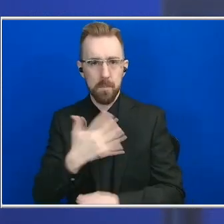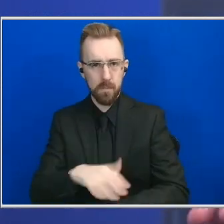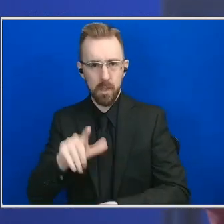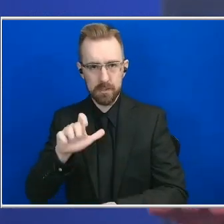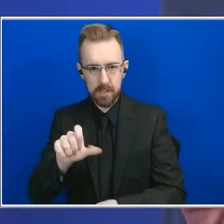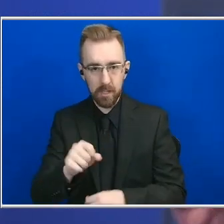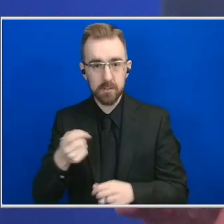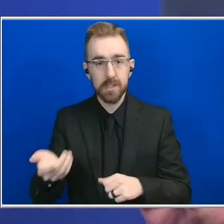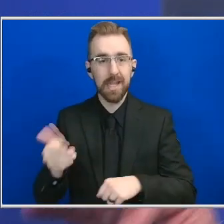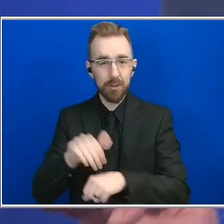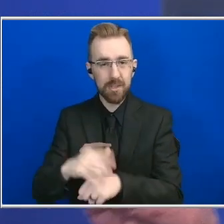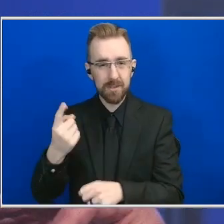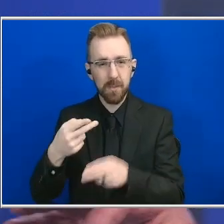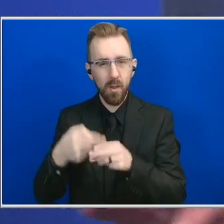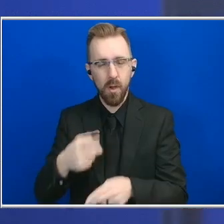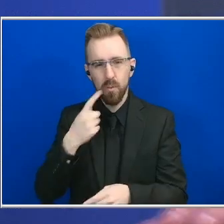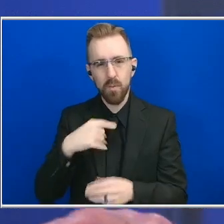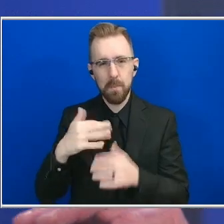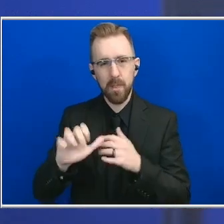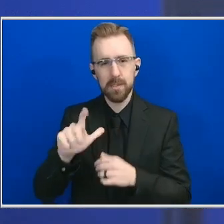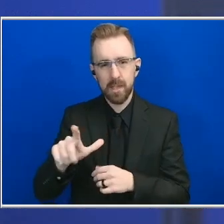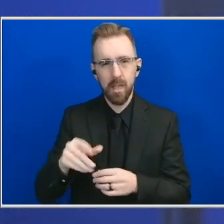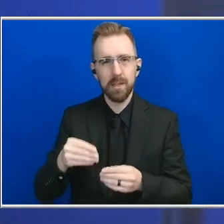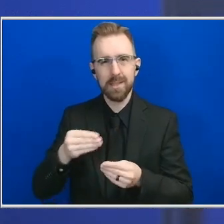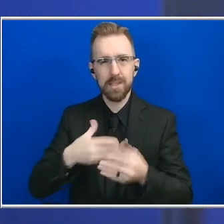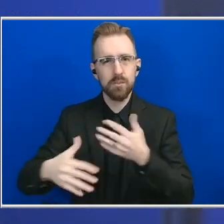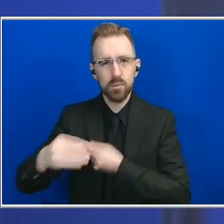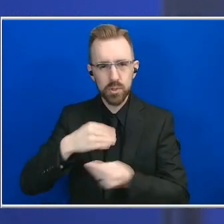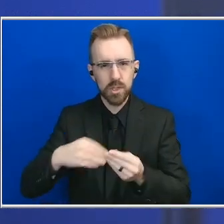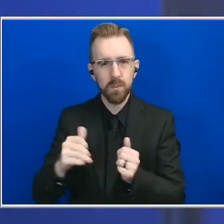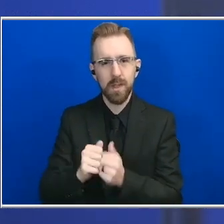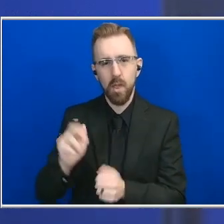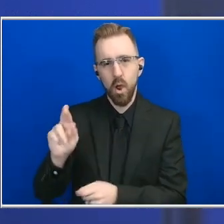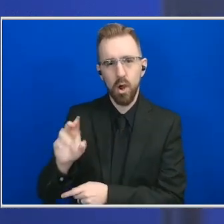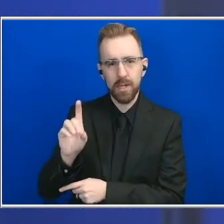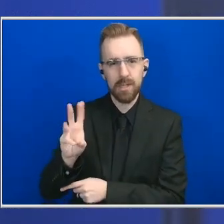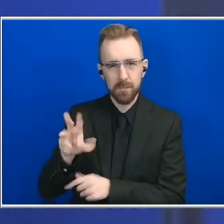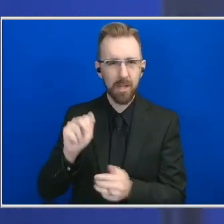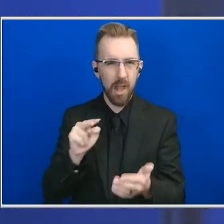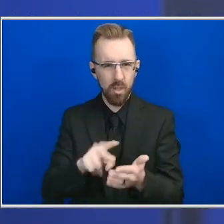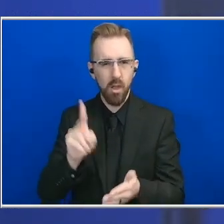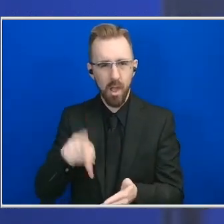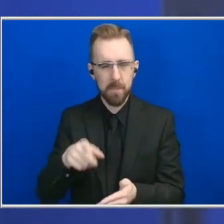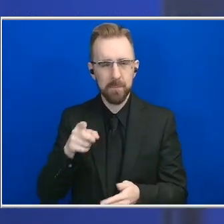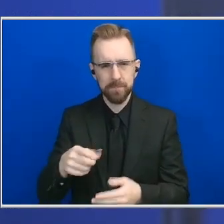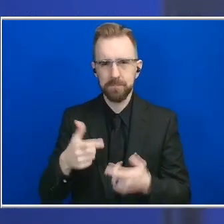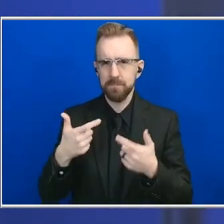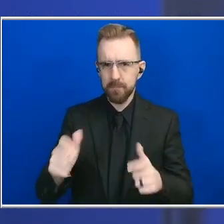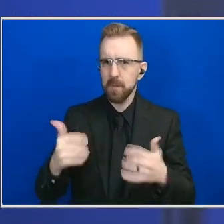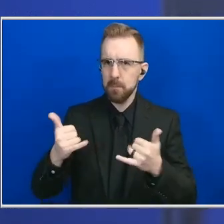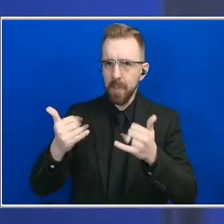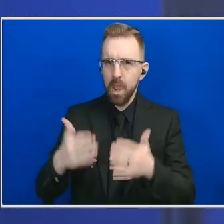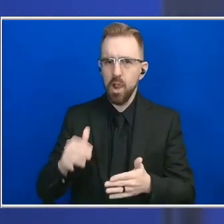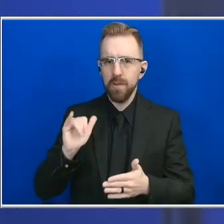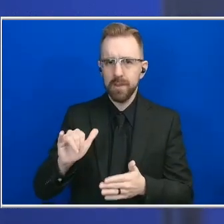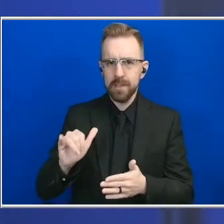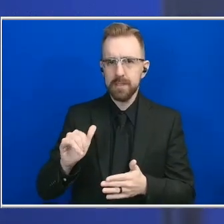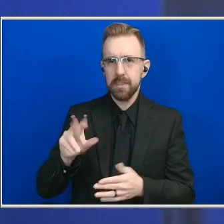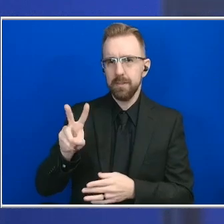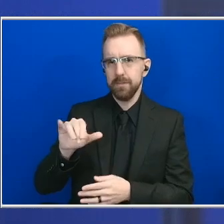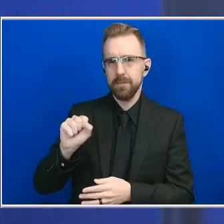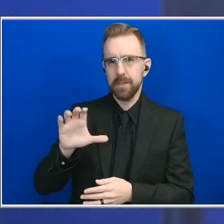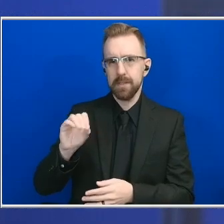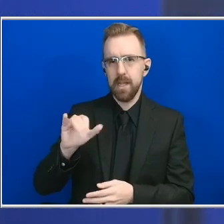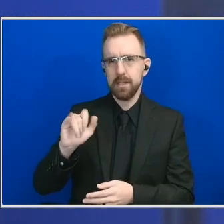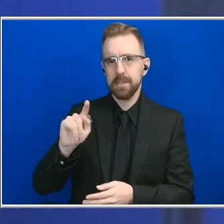called red blood cell distribution with RDW. If you can look it up, it's a major player of viscosity, but also increase